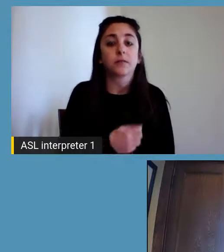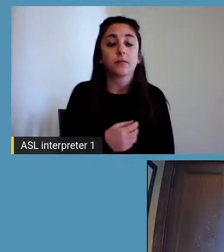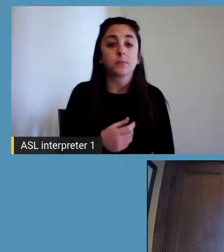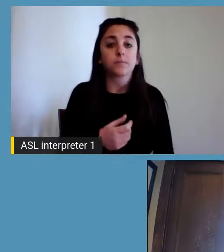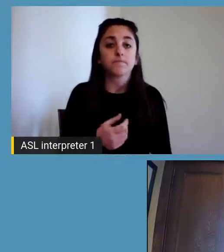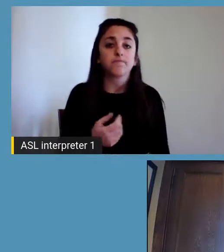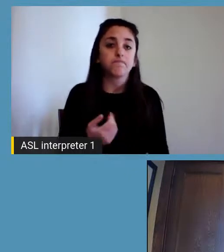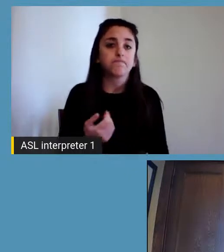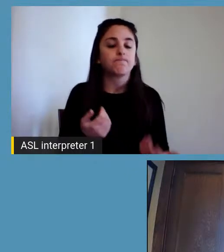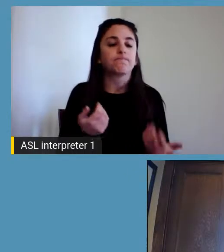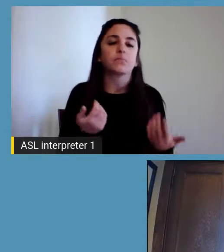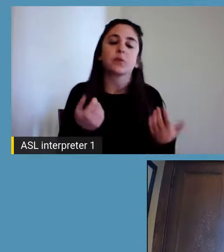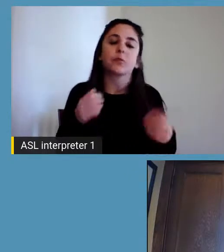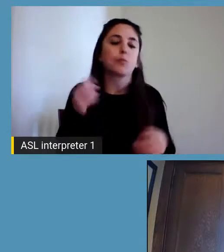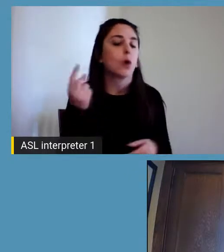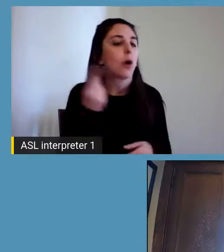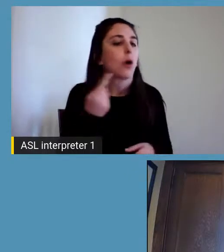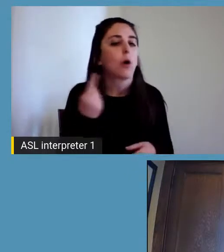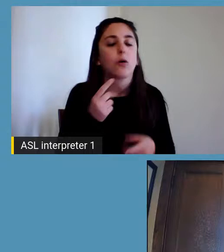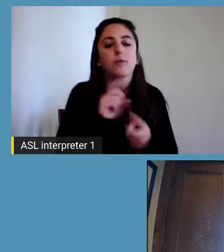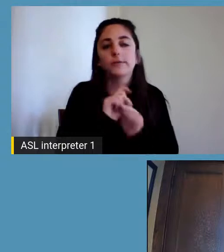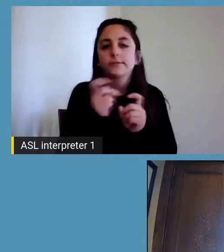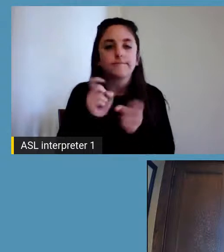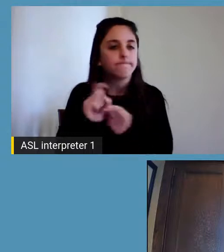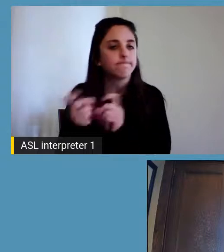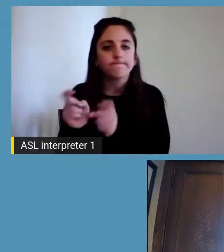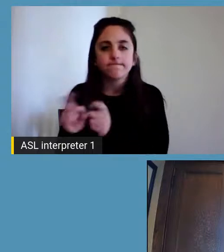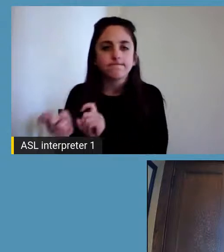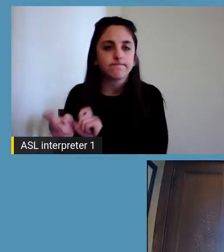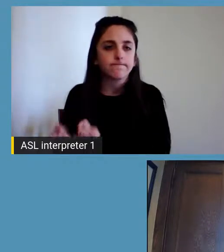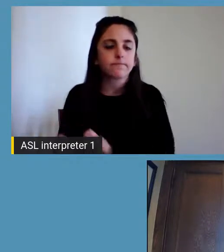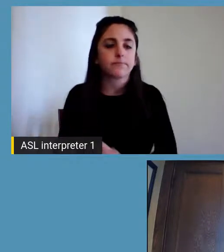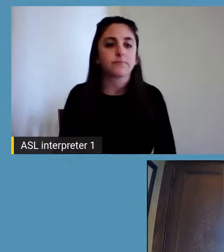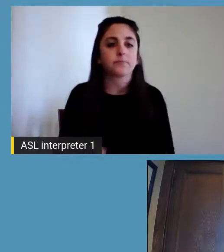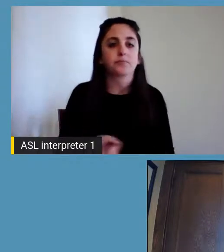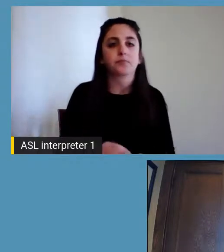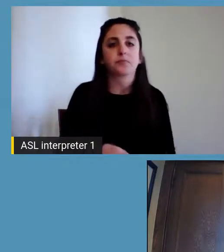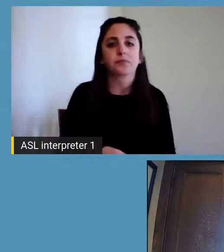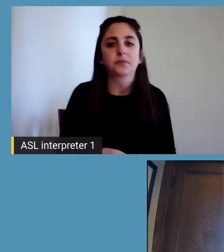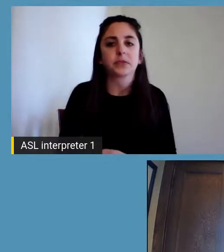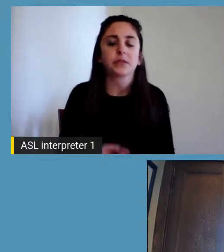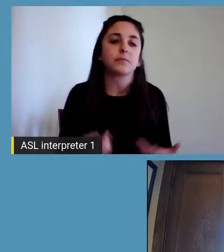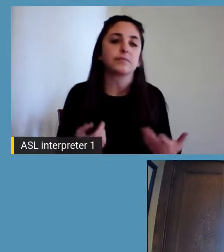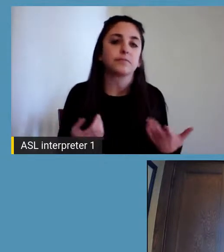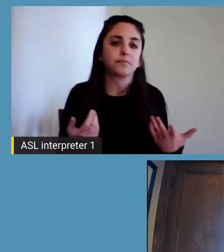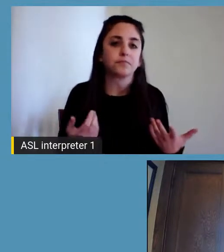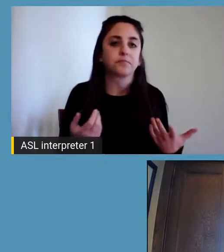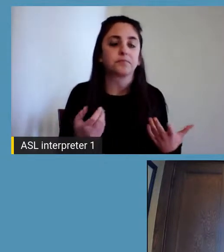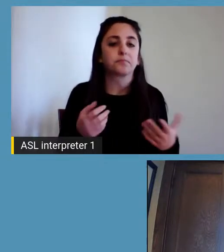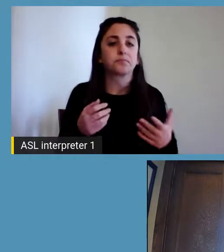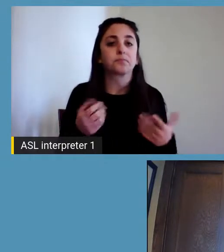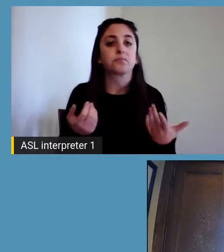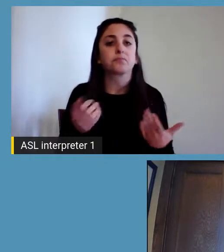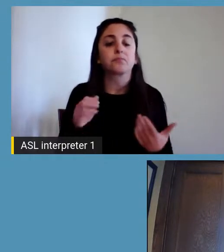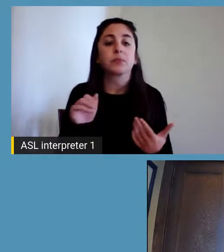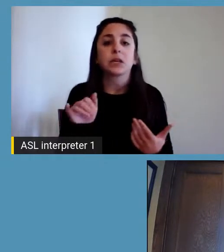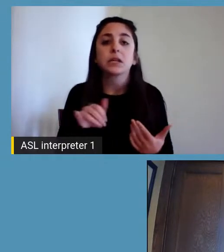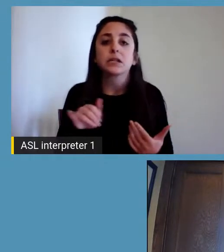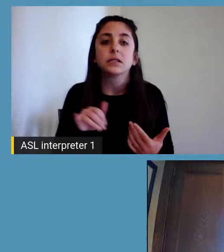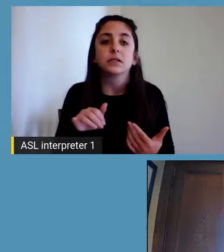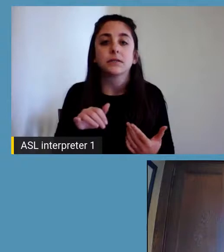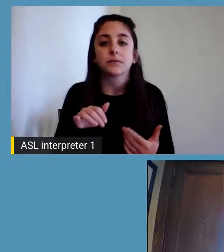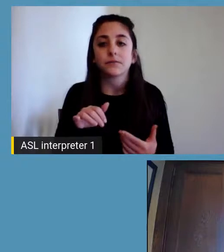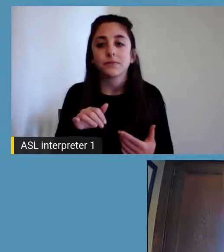evolving because a lot of those pieces are not in front of me. And the same thing with the Jeffrey Bean